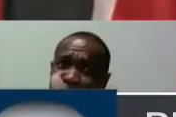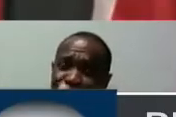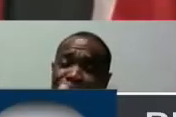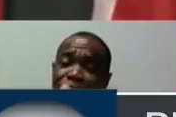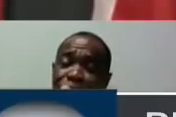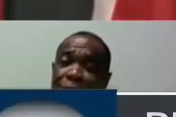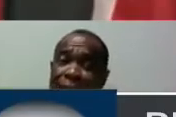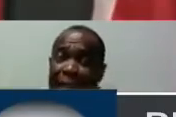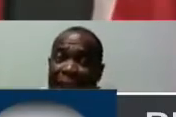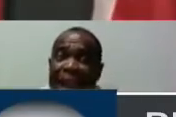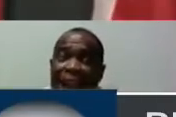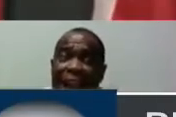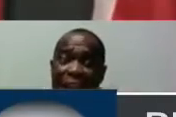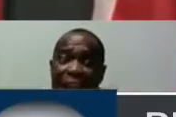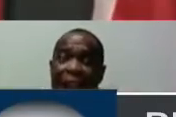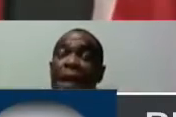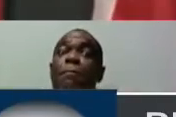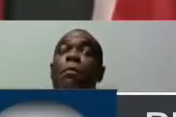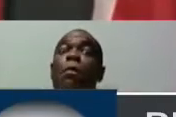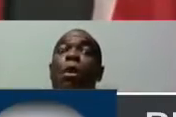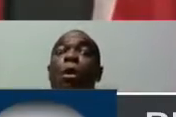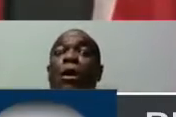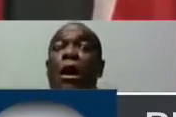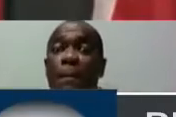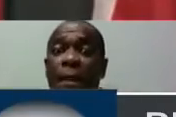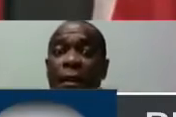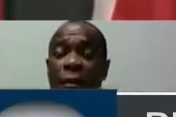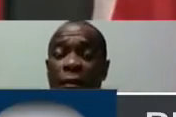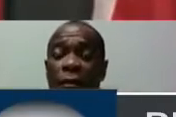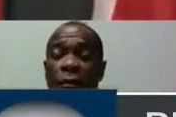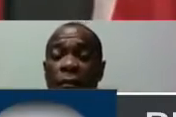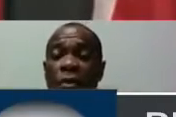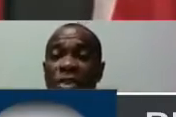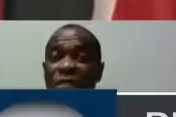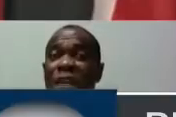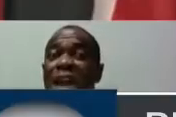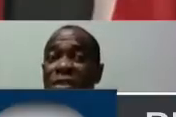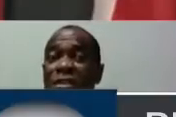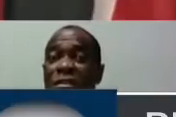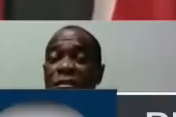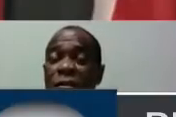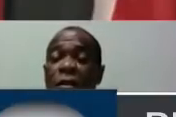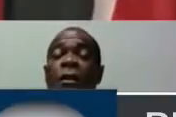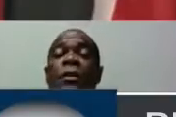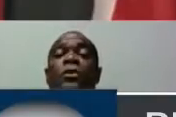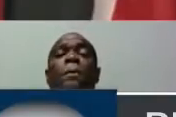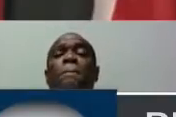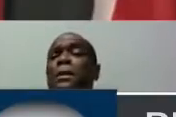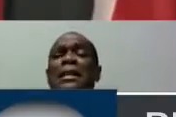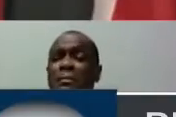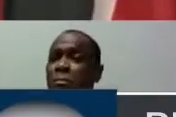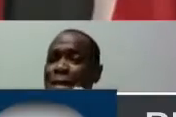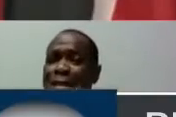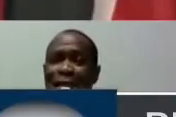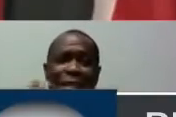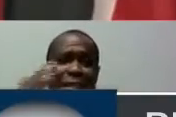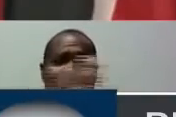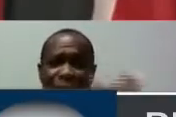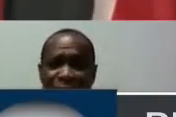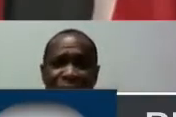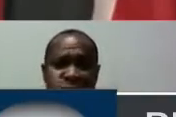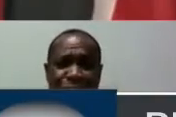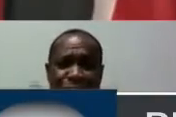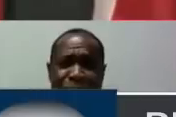what is coming to us by these variants. And also, as you do that, try and protect yourself. Try and protect